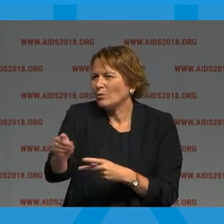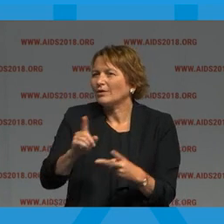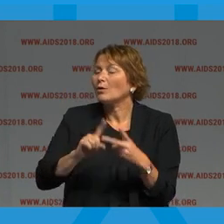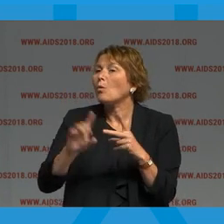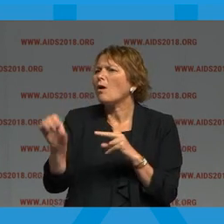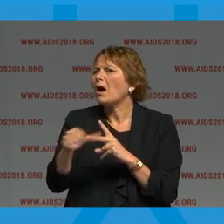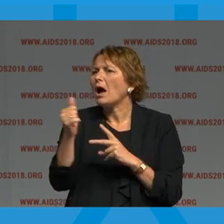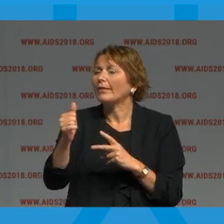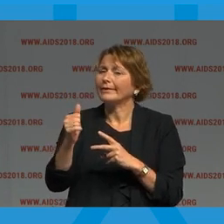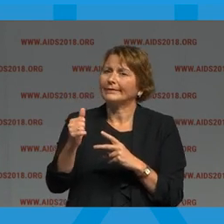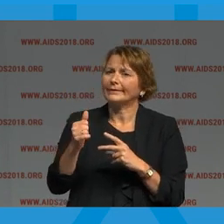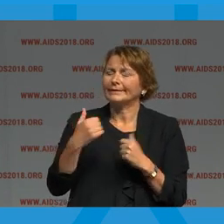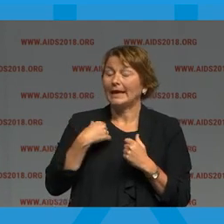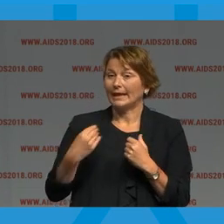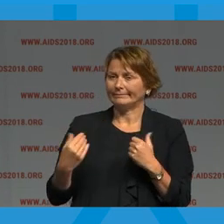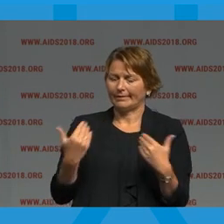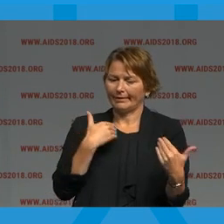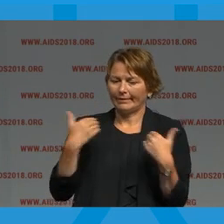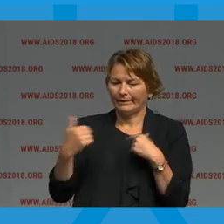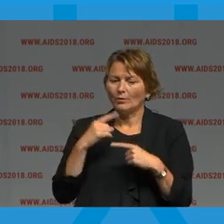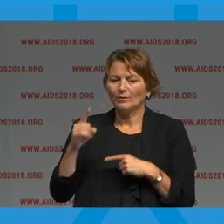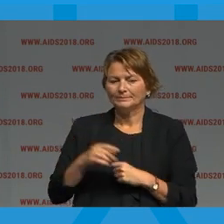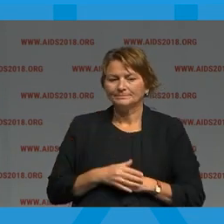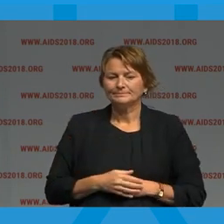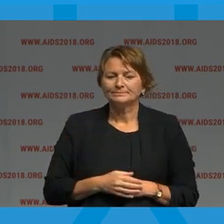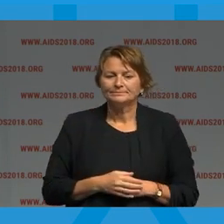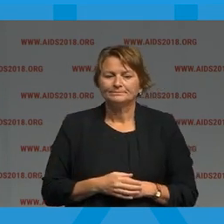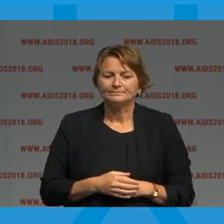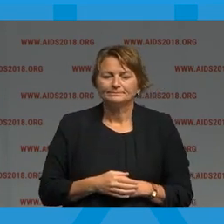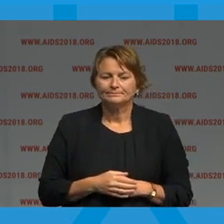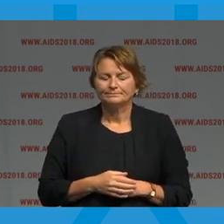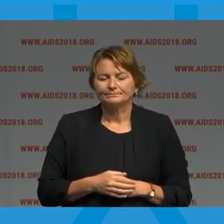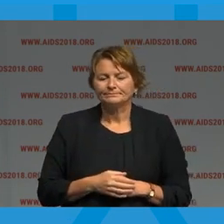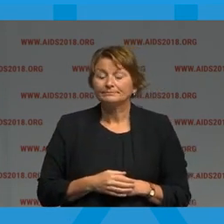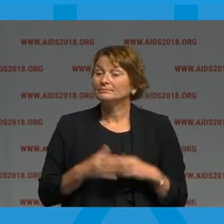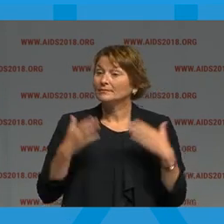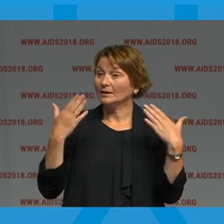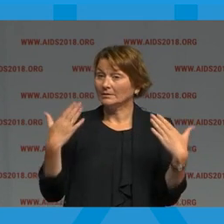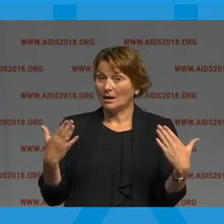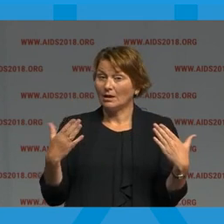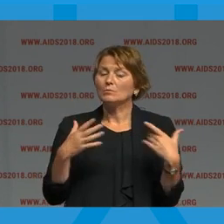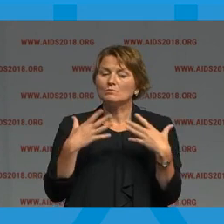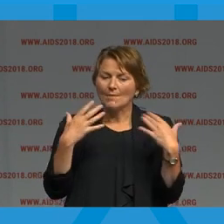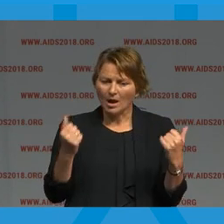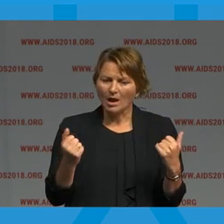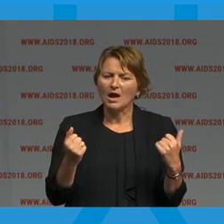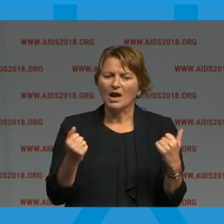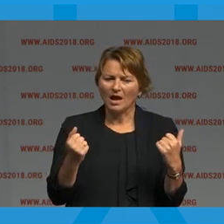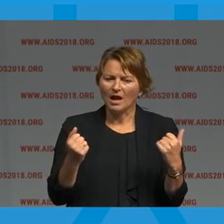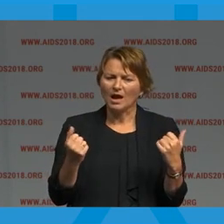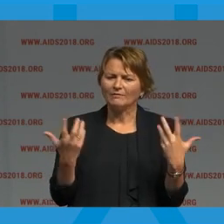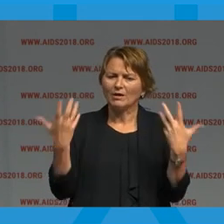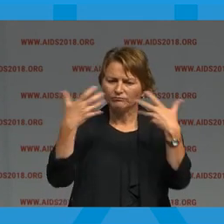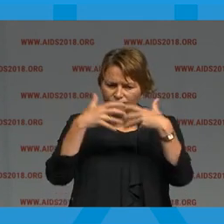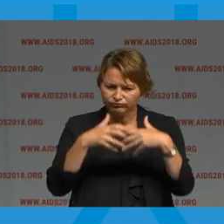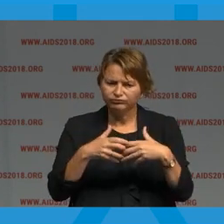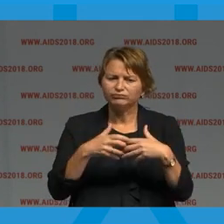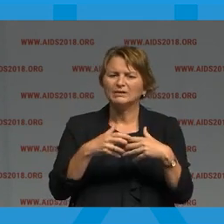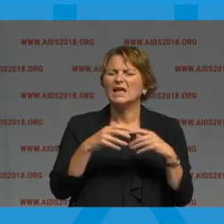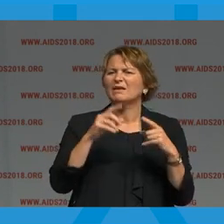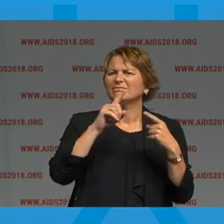increasing cardiovascular risk. So, nowadays we have raltegravir, elbaitegravir, dolutegravir,